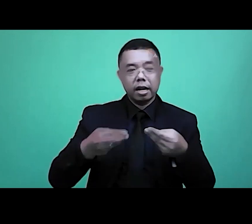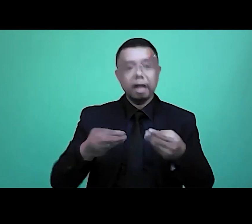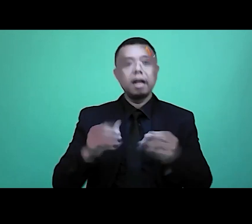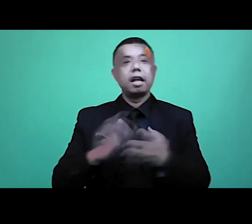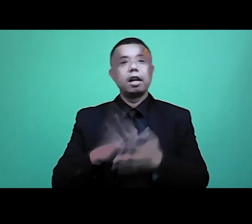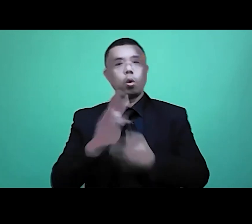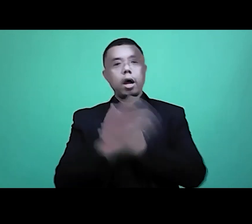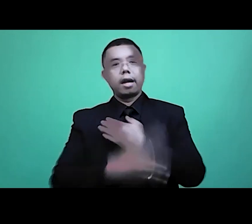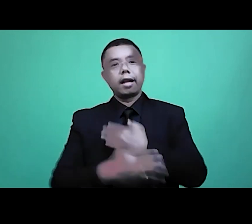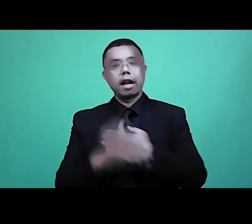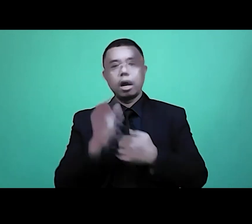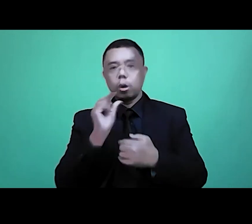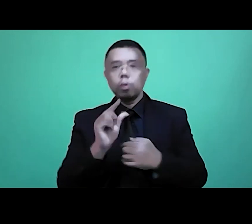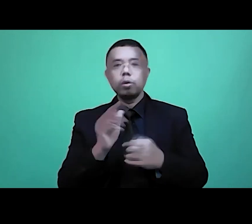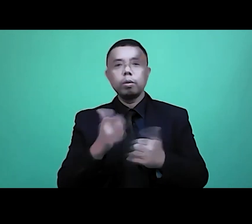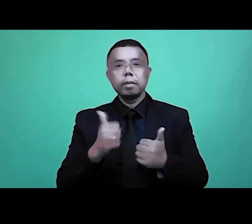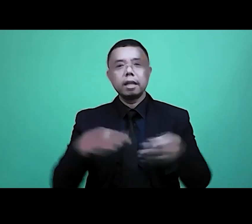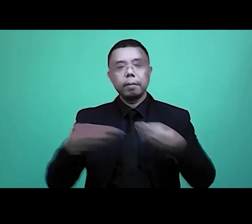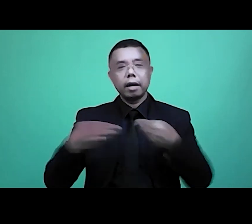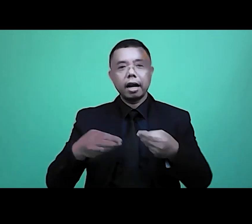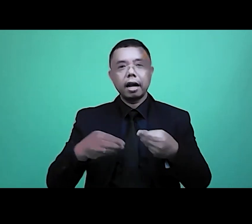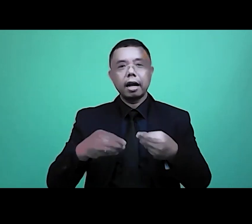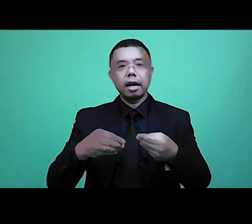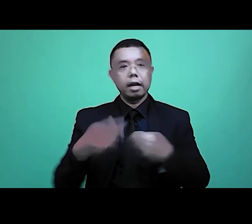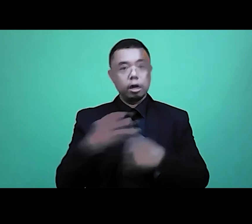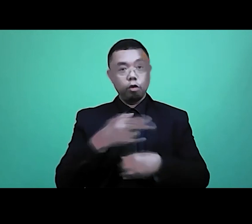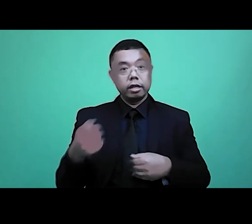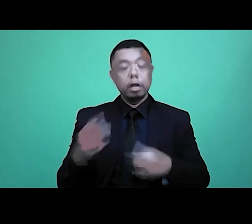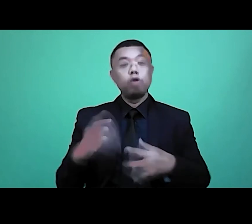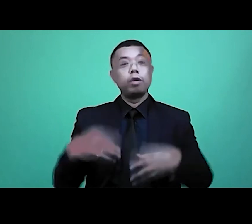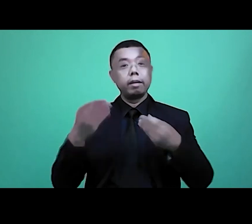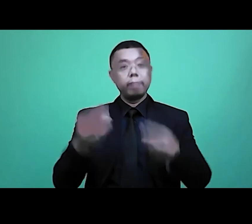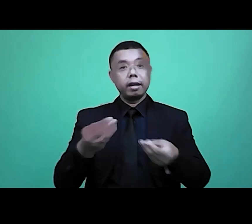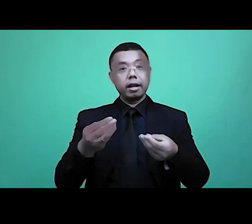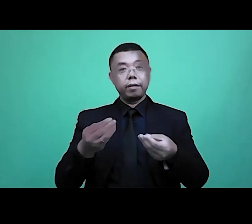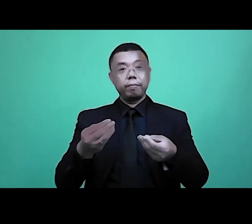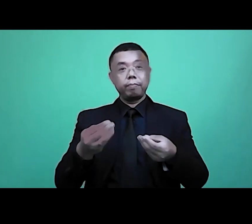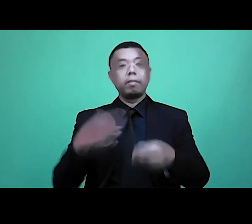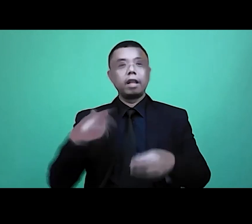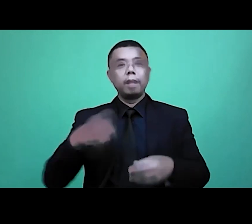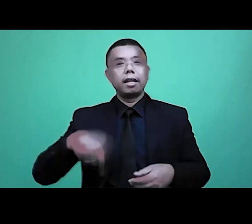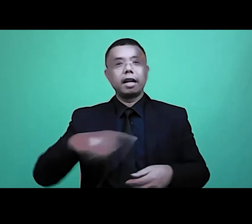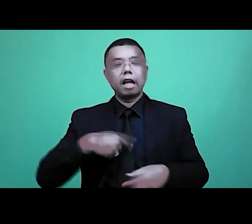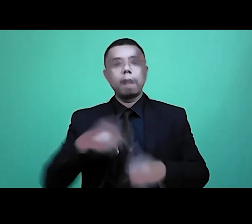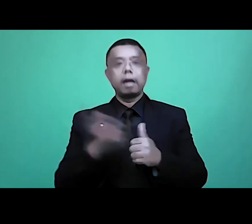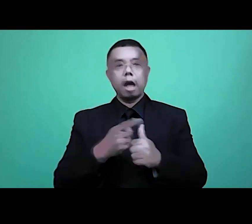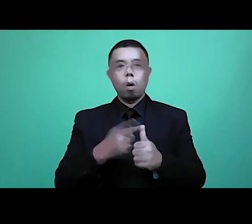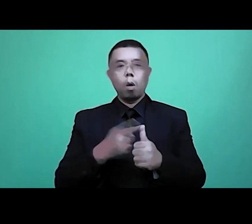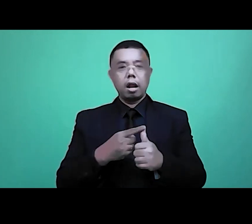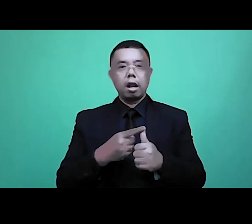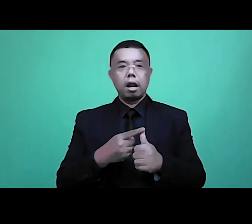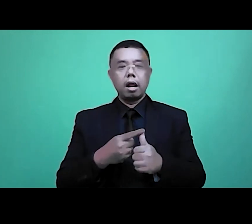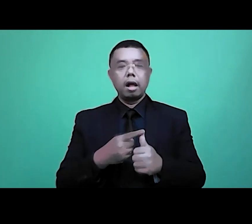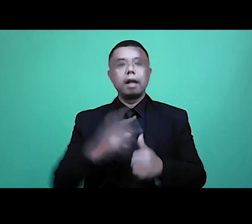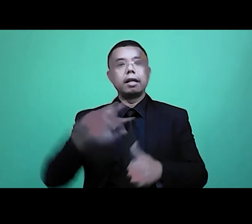Indonesia, launched by Minister Tian in Jakarta earlier this year, provides a roadmap for how businesses in Australia and Indonesia can grow